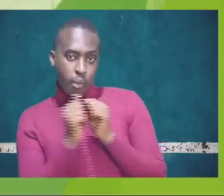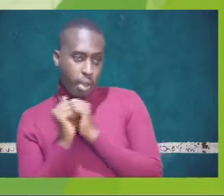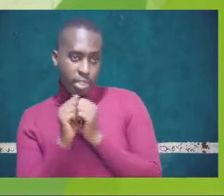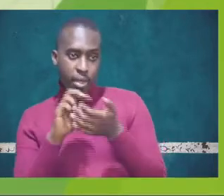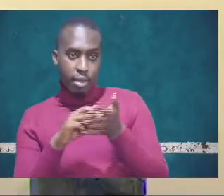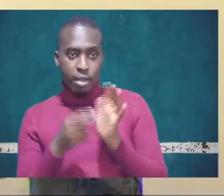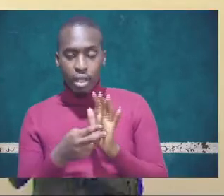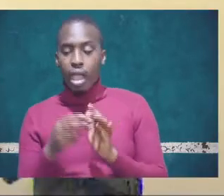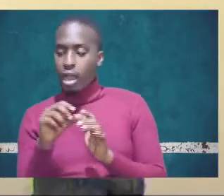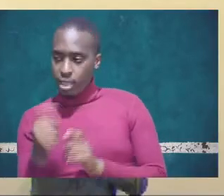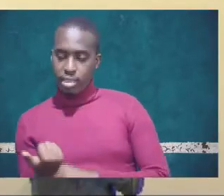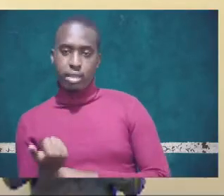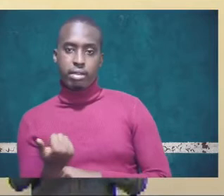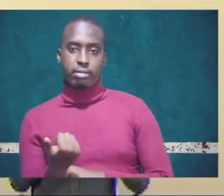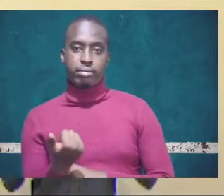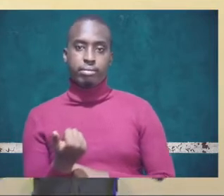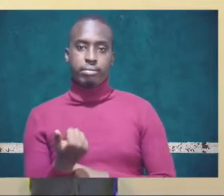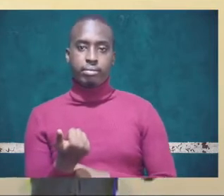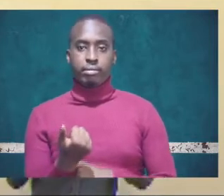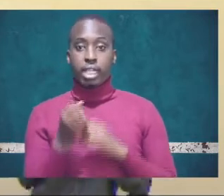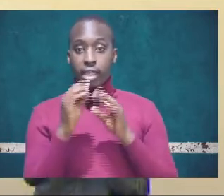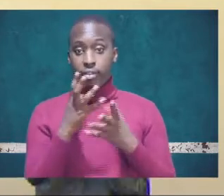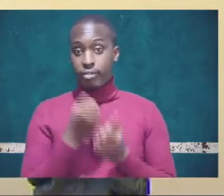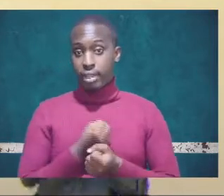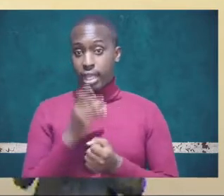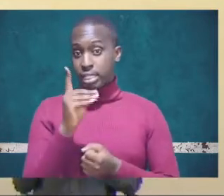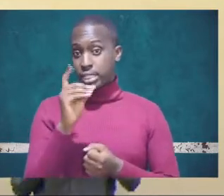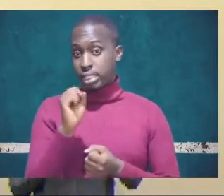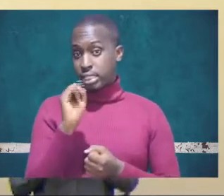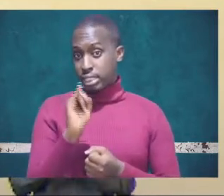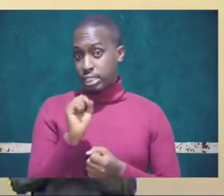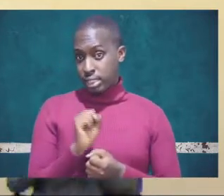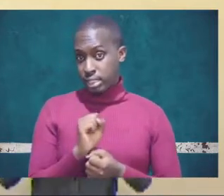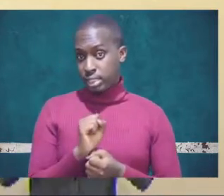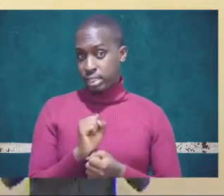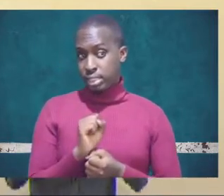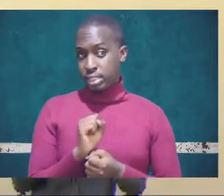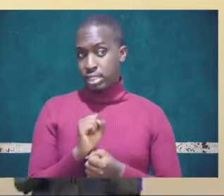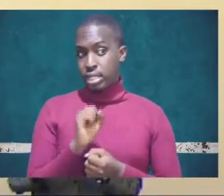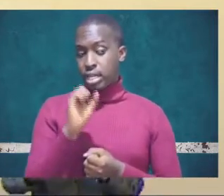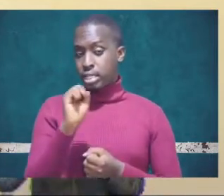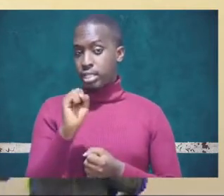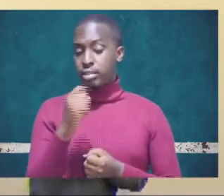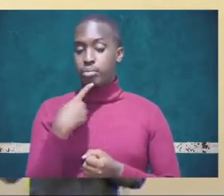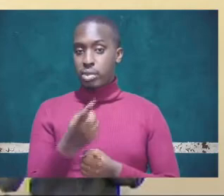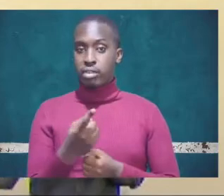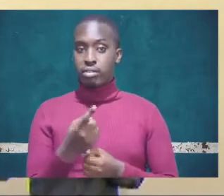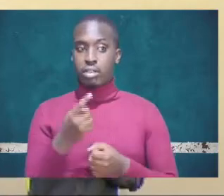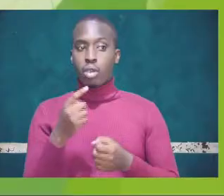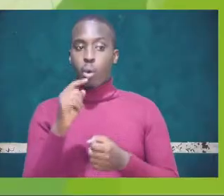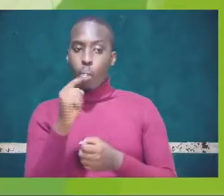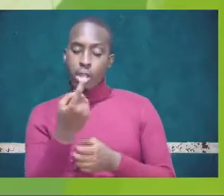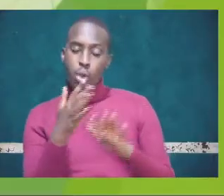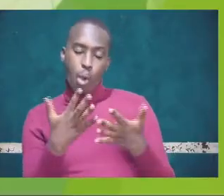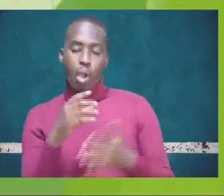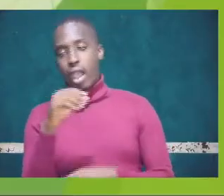means with another. But when I have this word disjunction, this means one or the